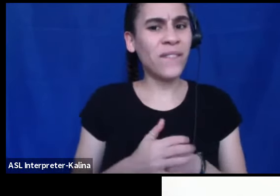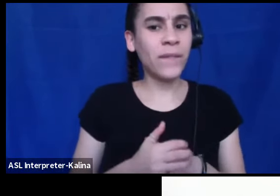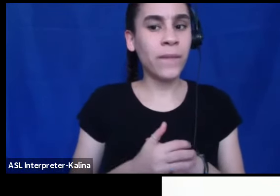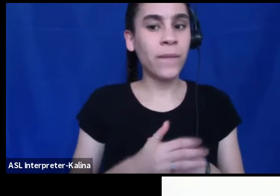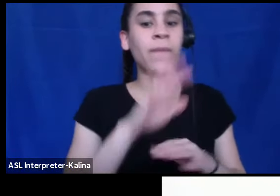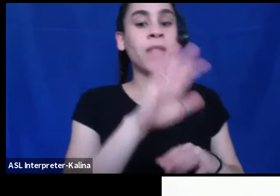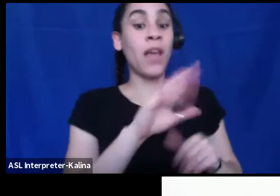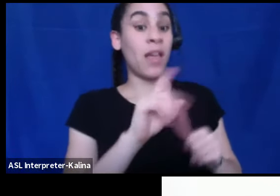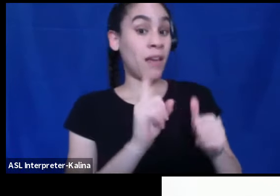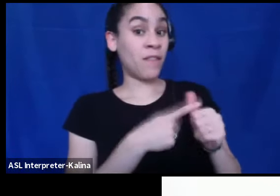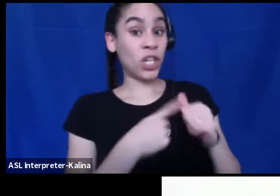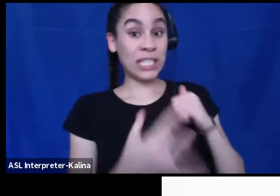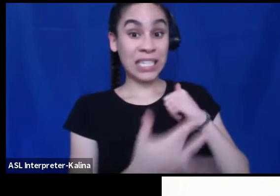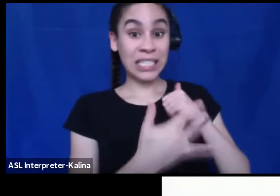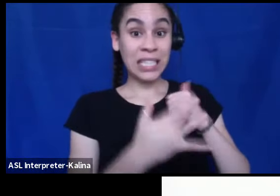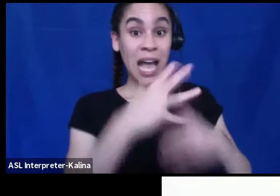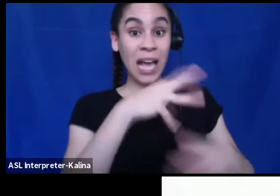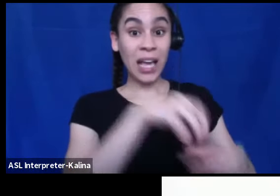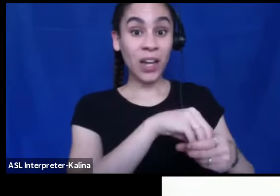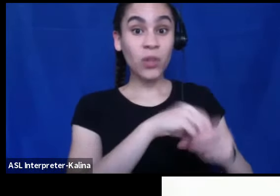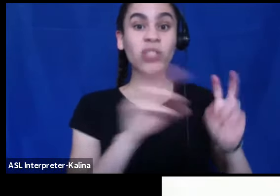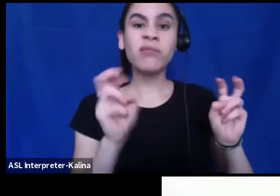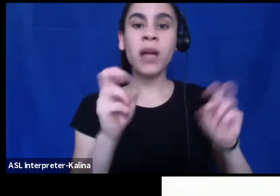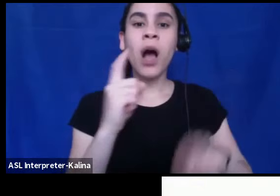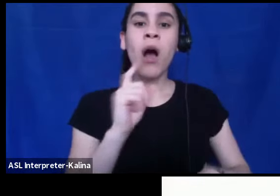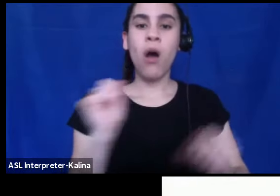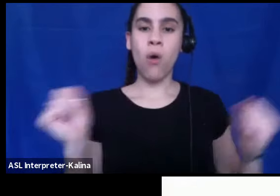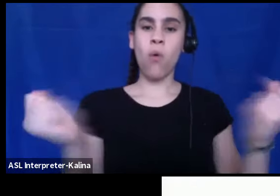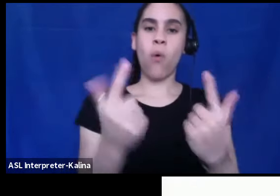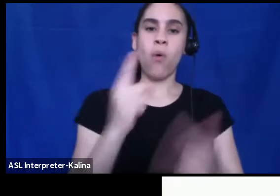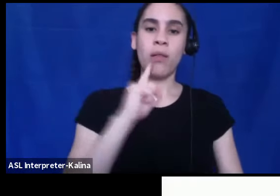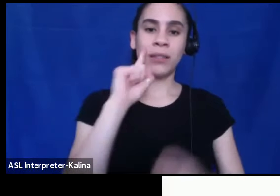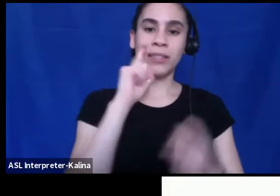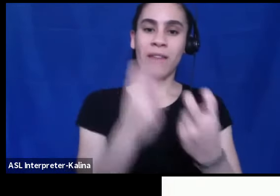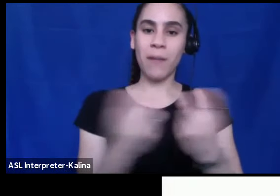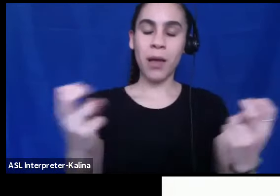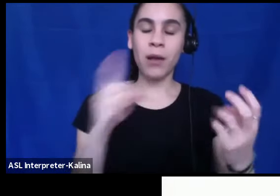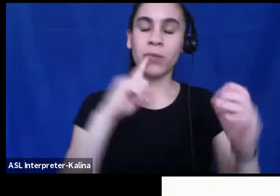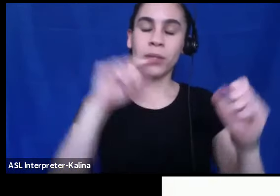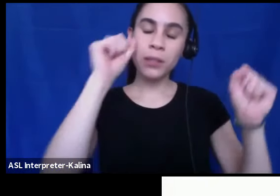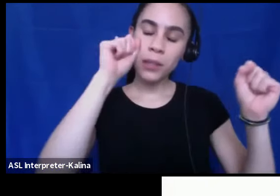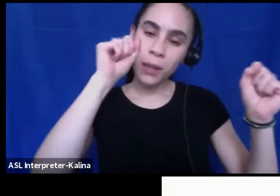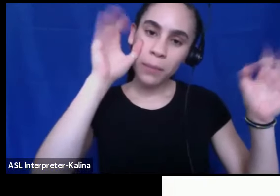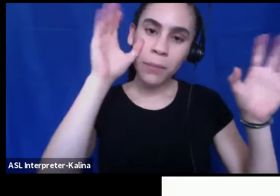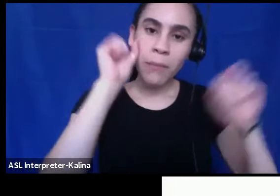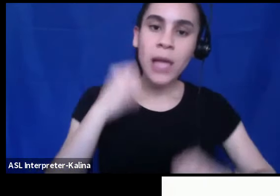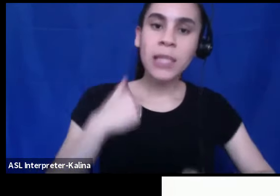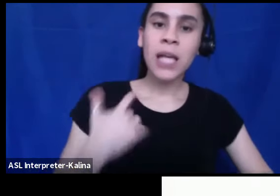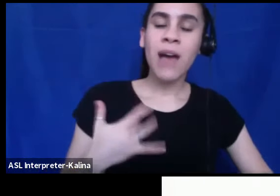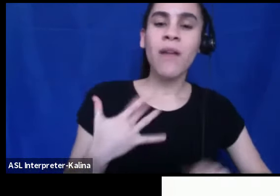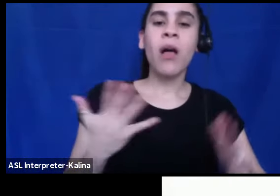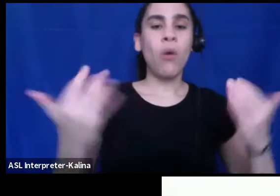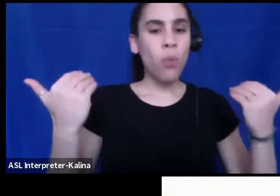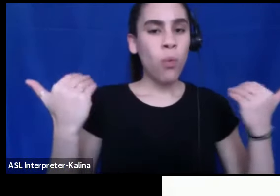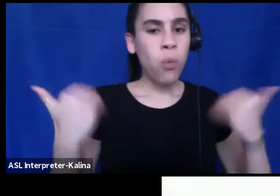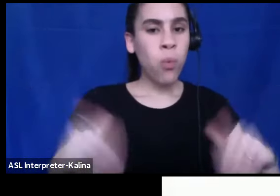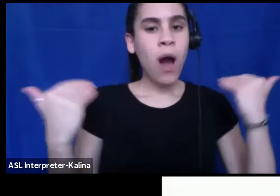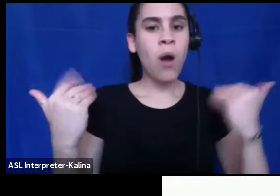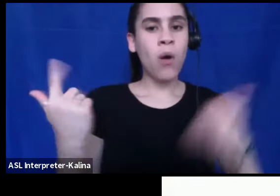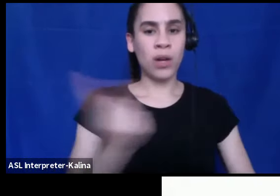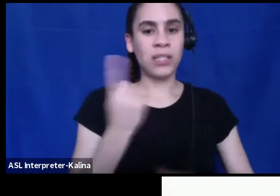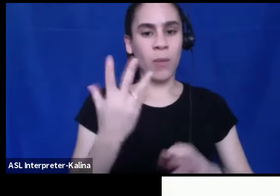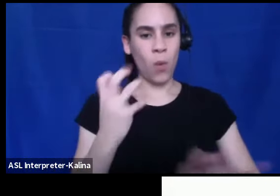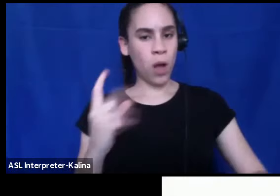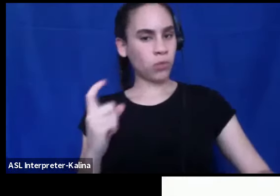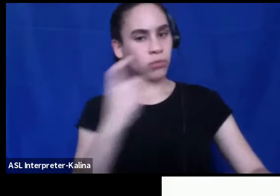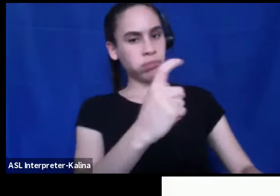ever did was the all deaf panel, and that was amazing, right? Because I was like, wow, somebody really wanted to give a platform to